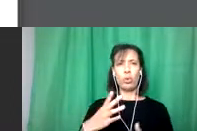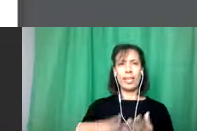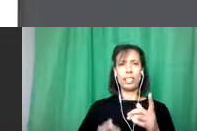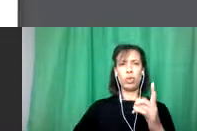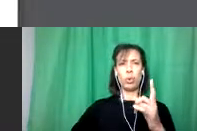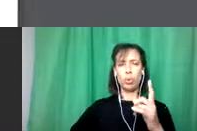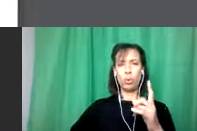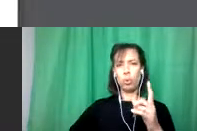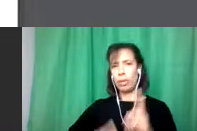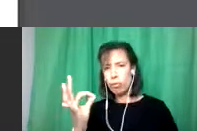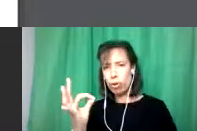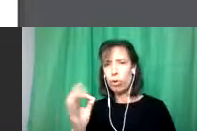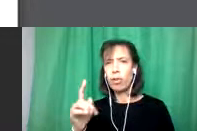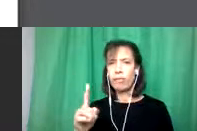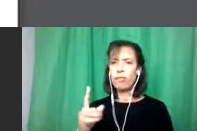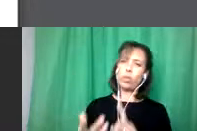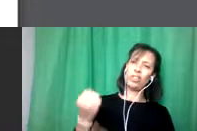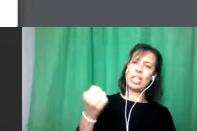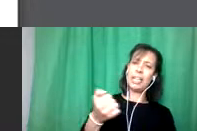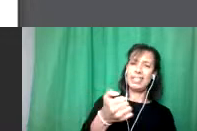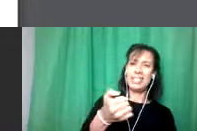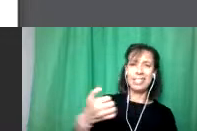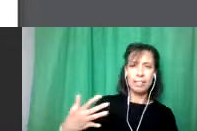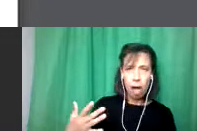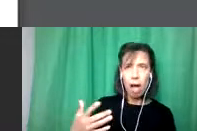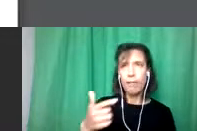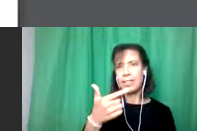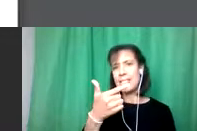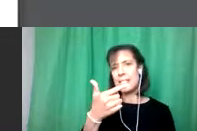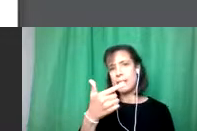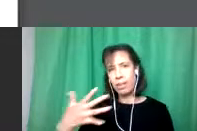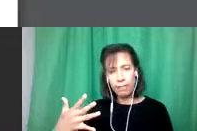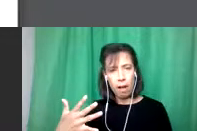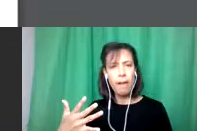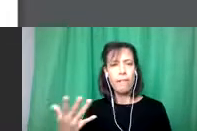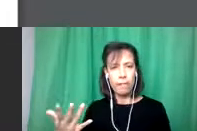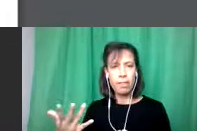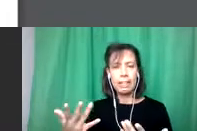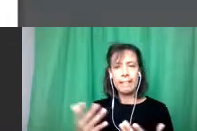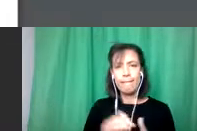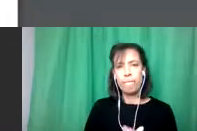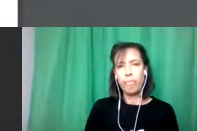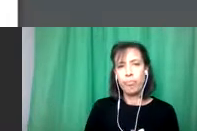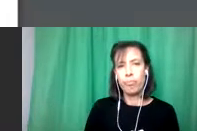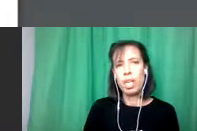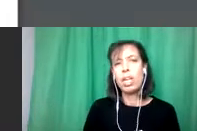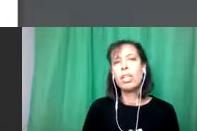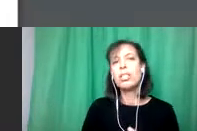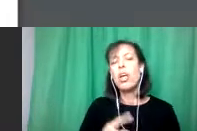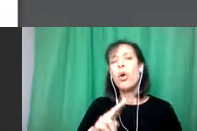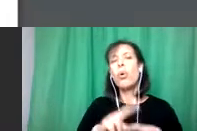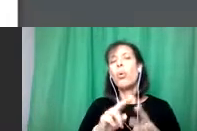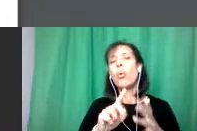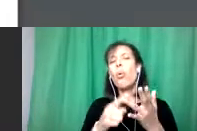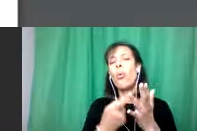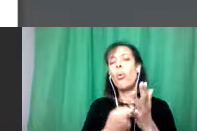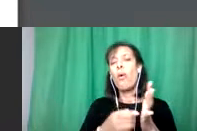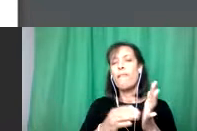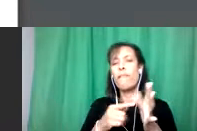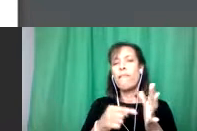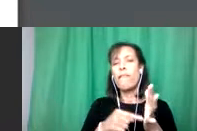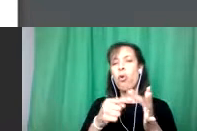75, etc., etc. So those three elements of formative assessment I'm going to be using. So formative assessment is